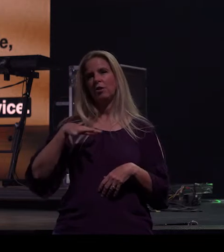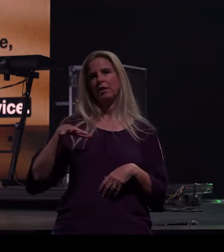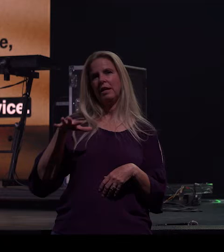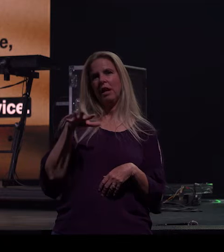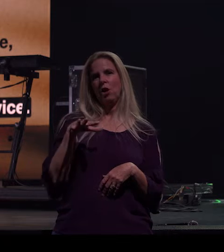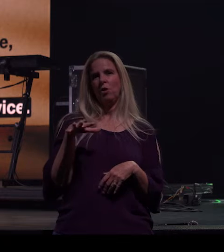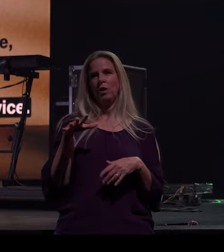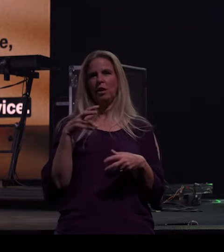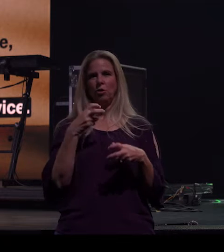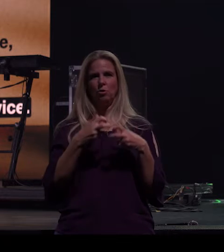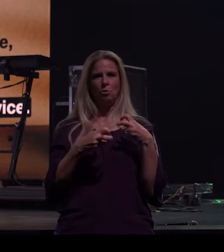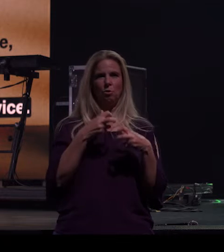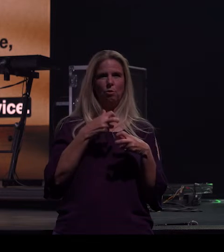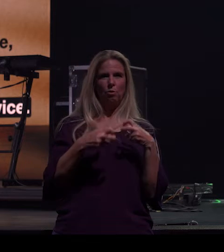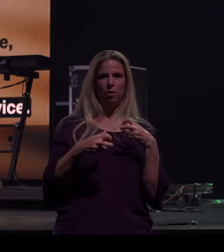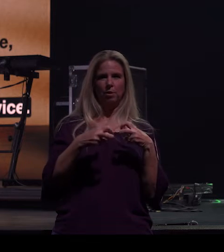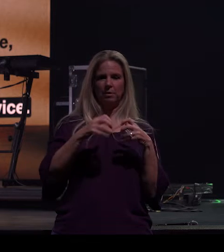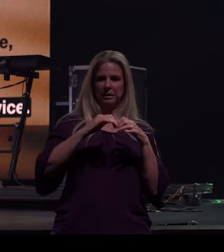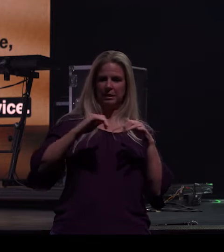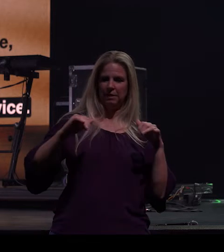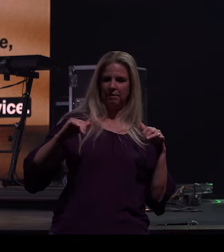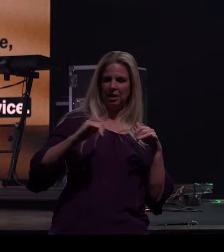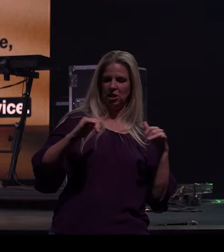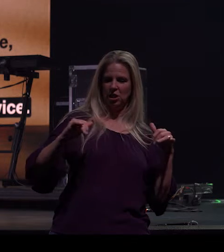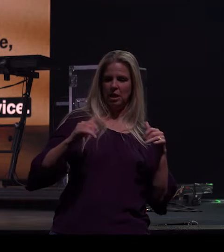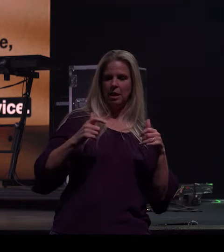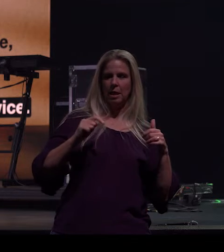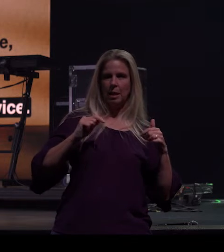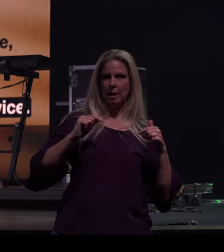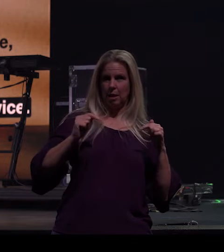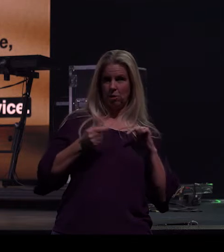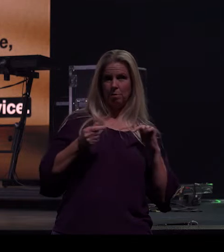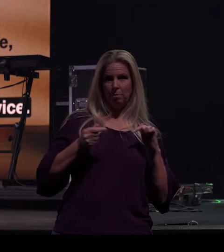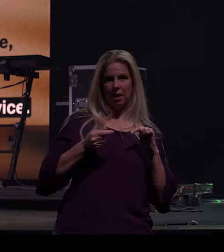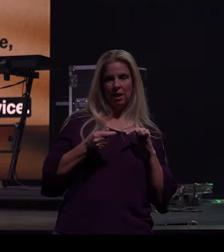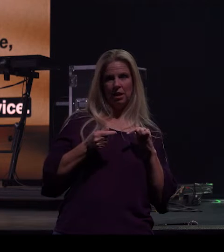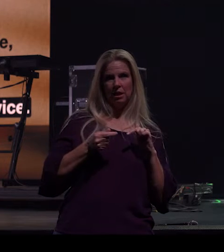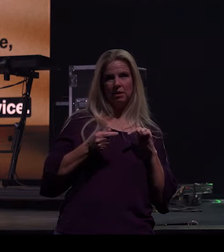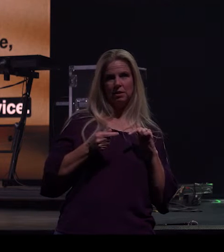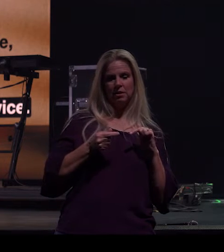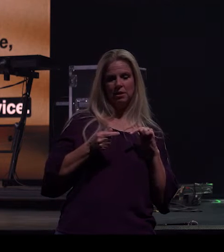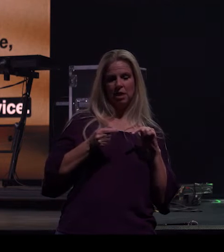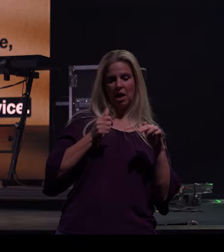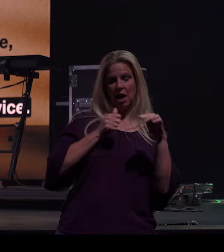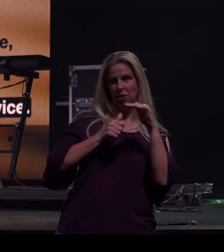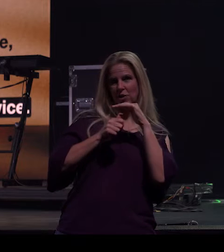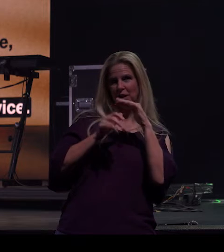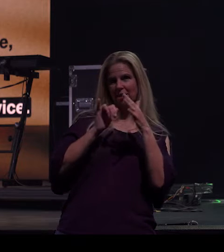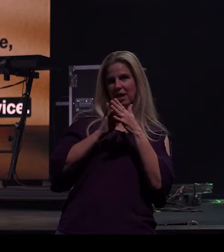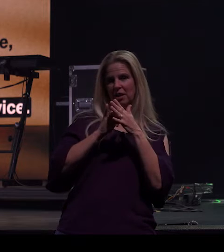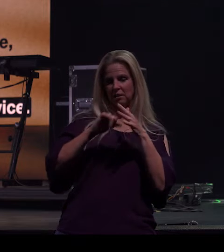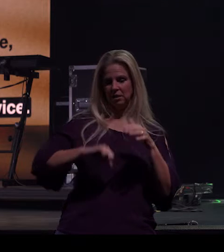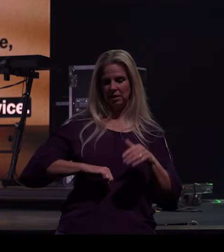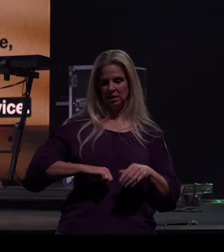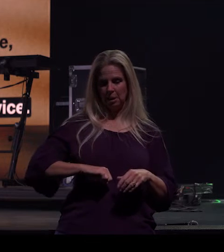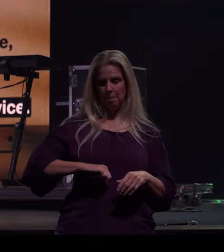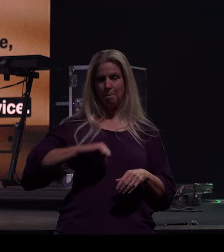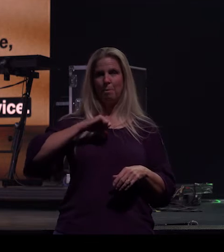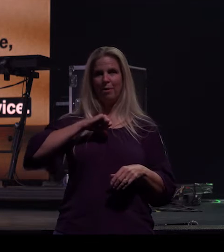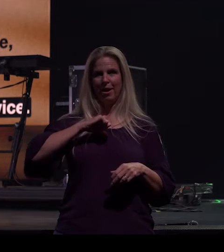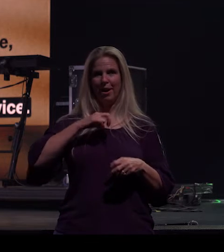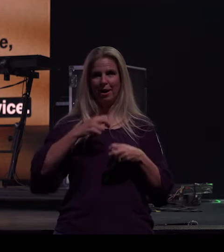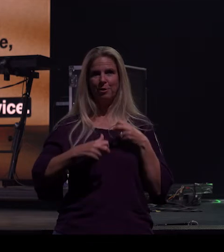there's issues, there's division, there's pain, beneath it is your pride, my